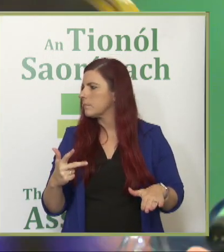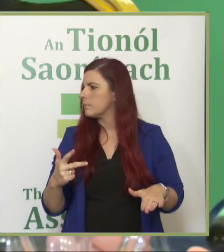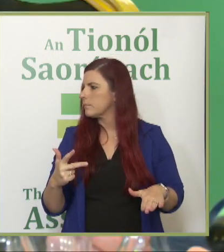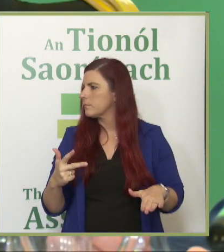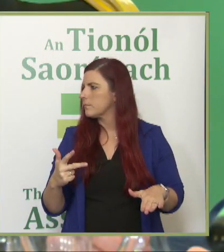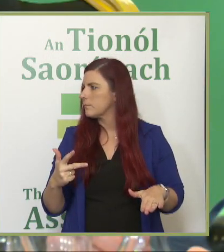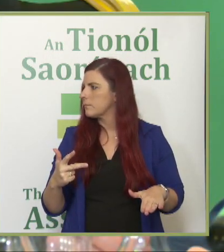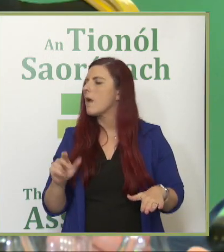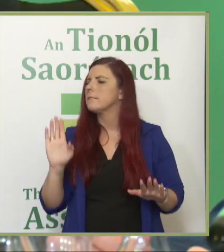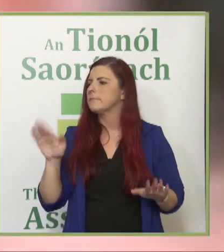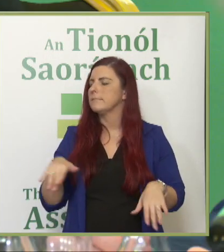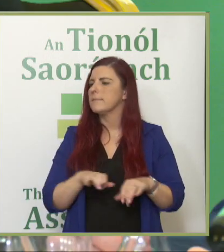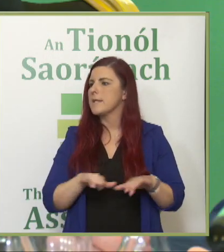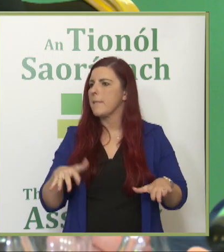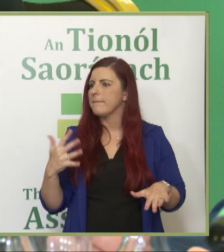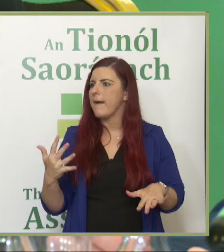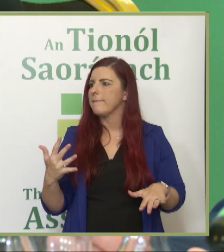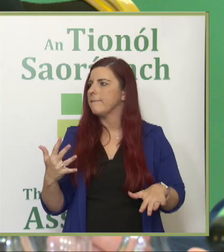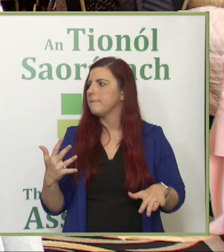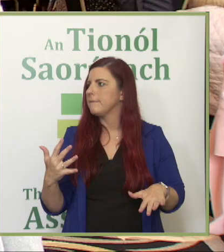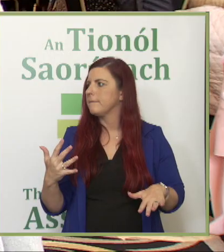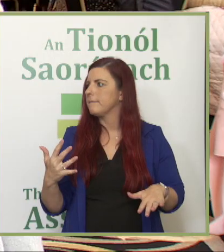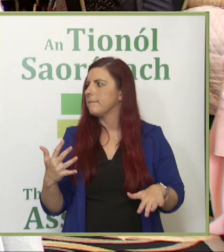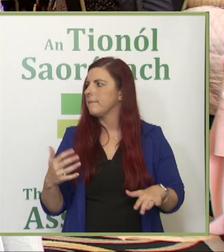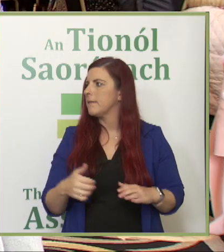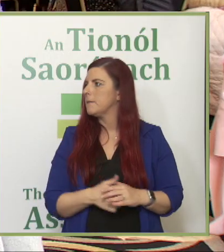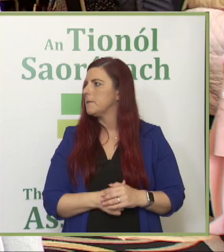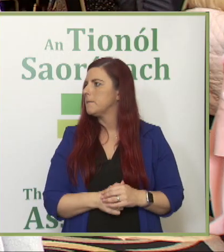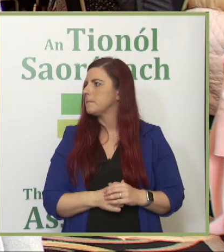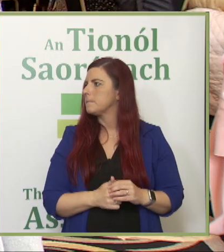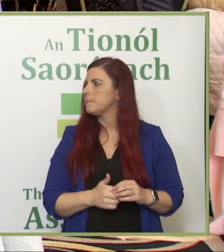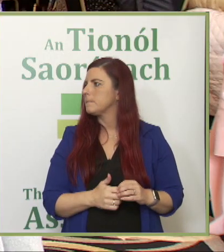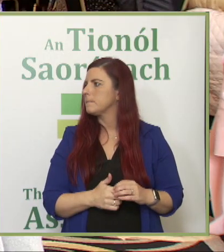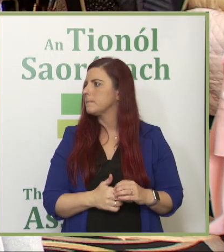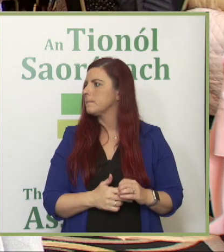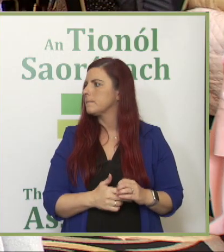Sorry, actually, table 5. Have I called in Averick, table 5, please?